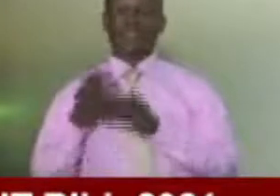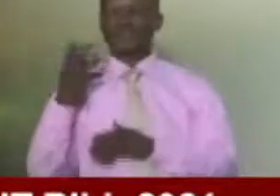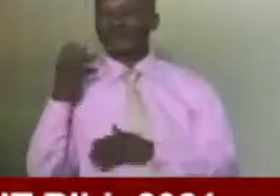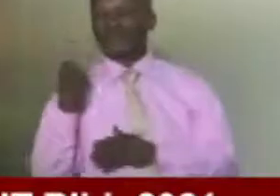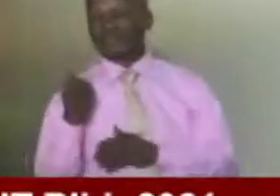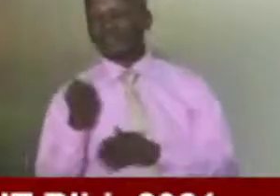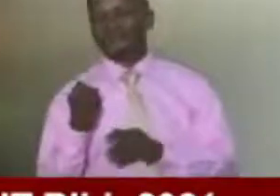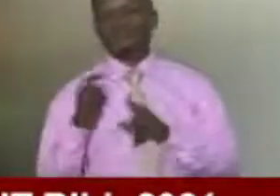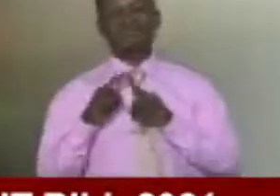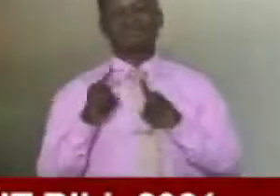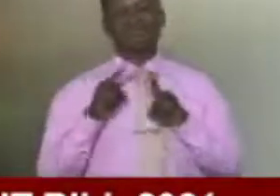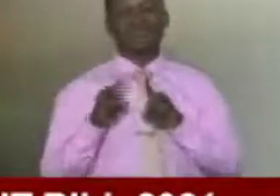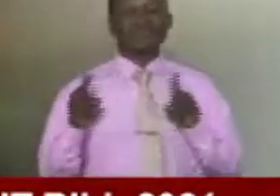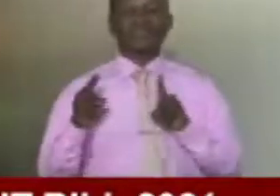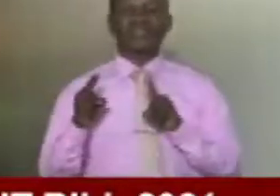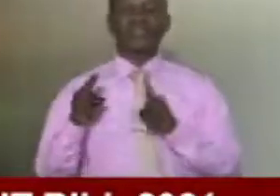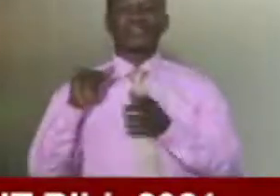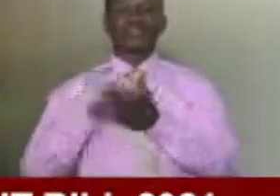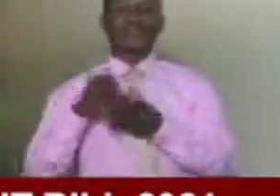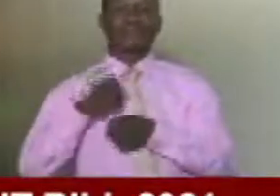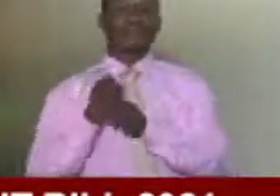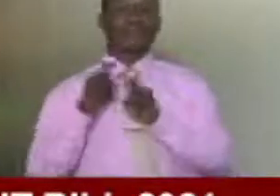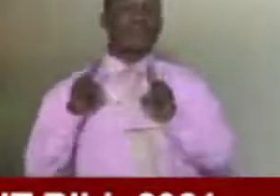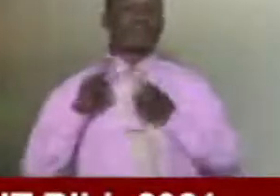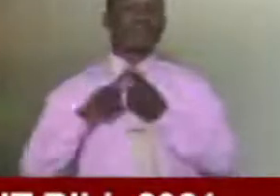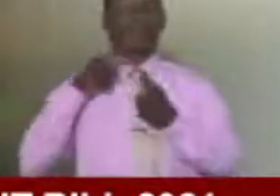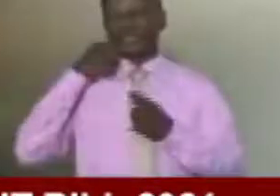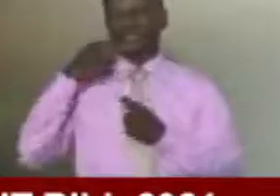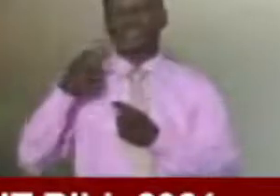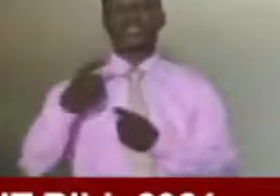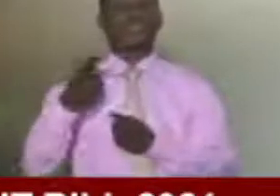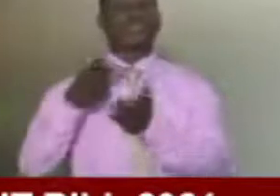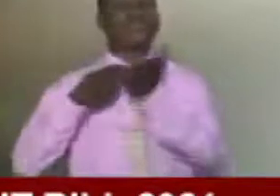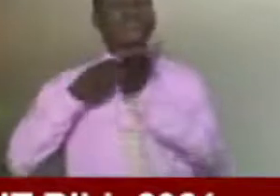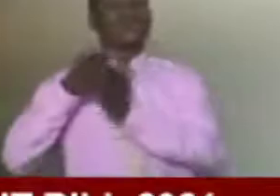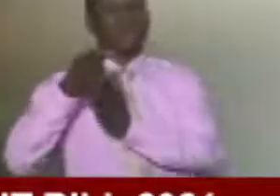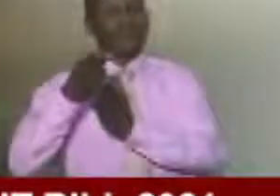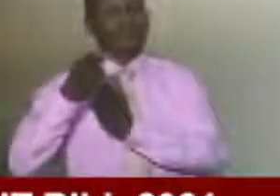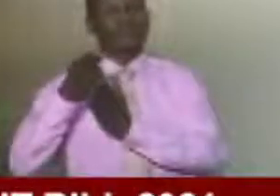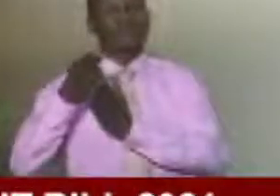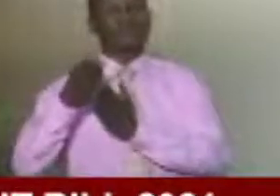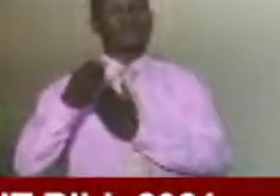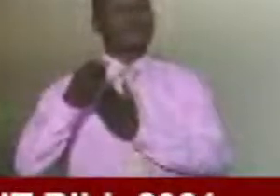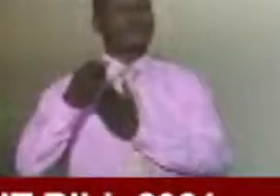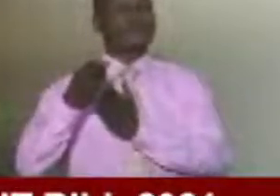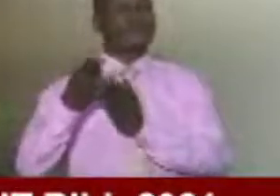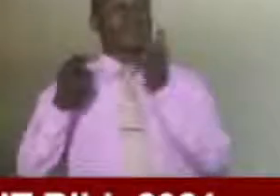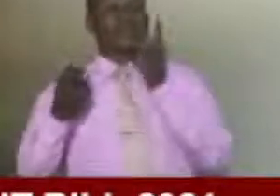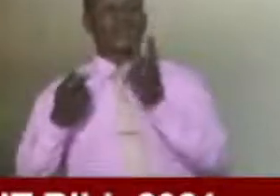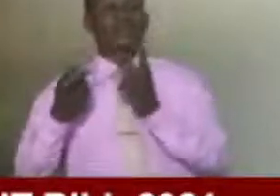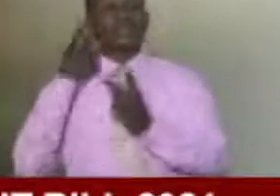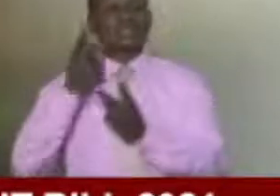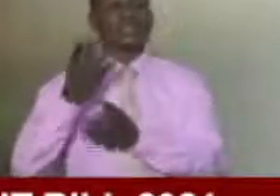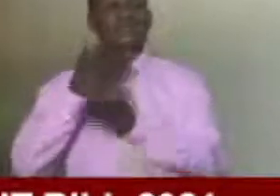that did not, one of the problems that didn't allow the bill to sail through. Have you ever been a victim of someone